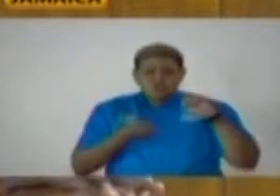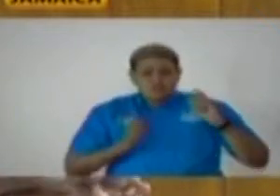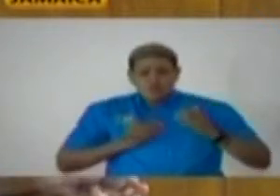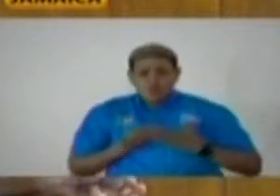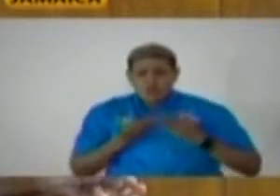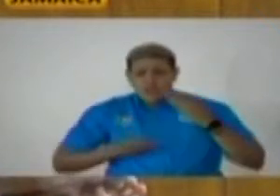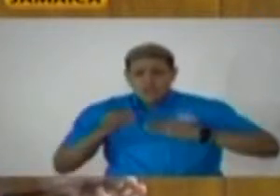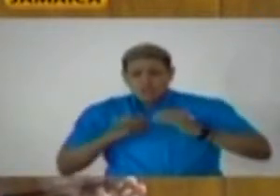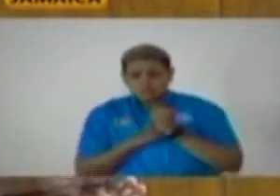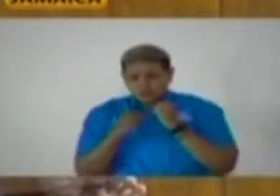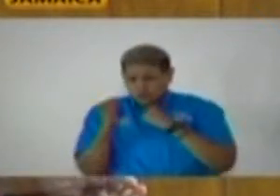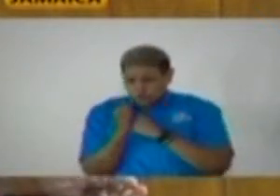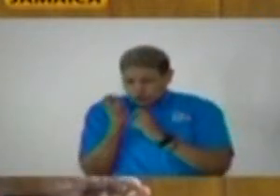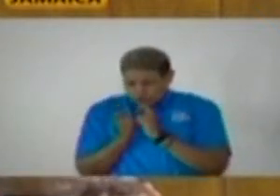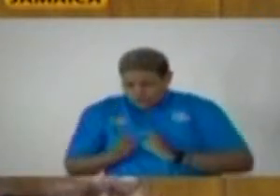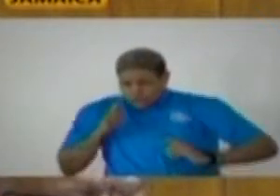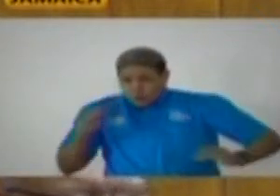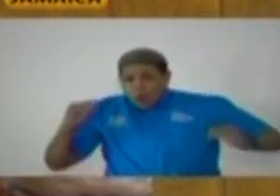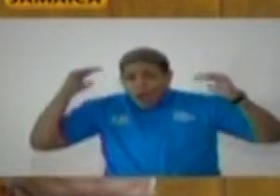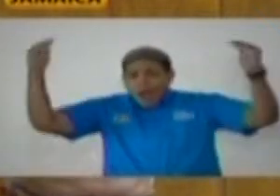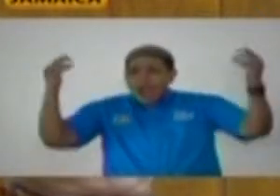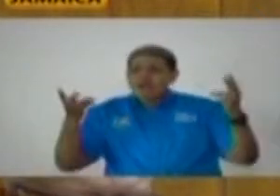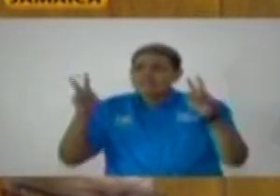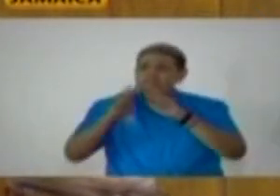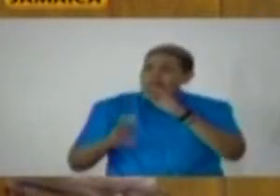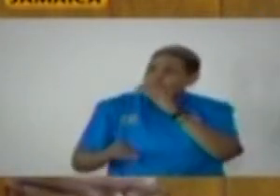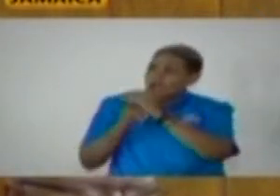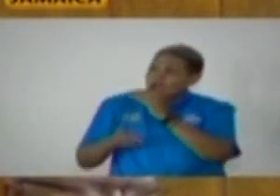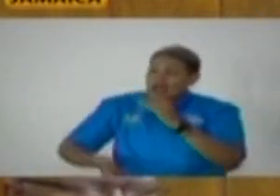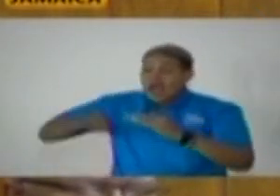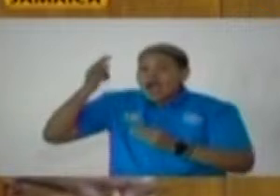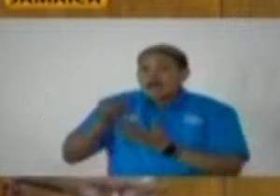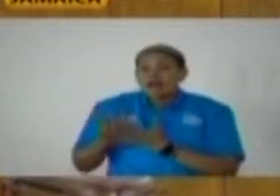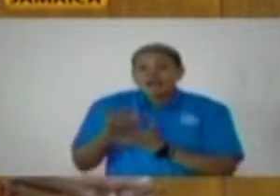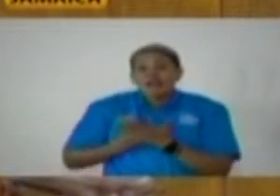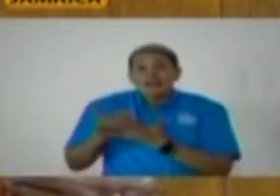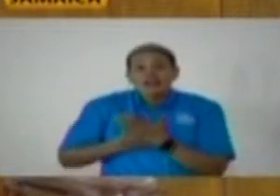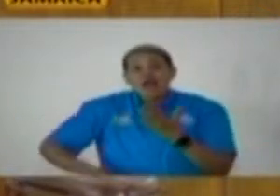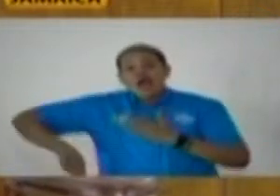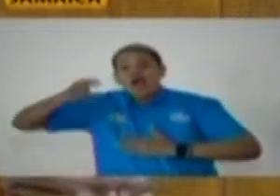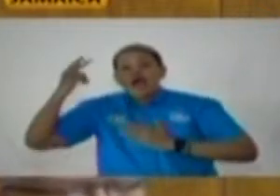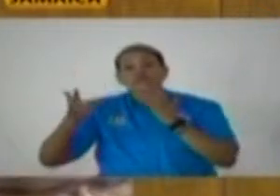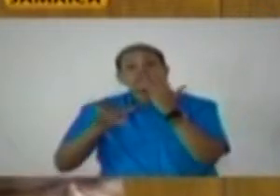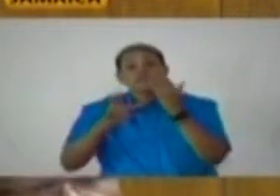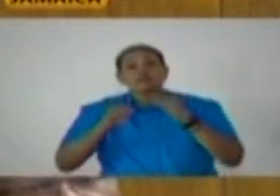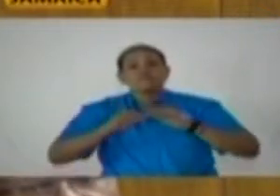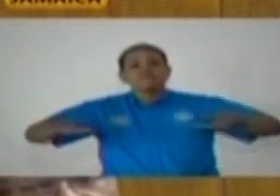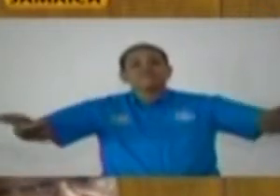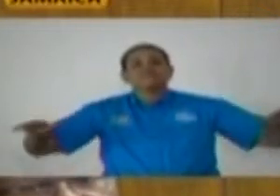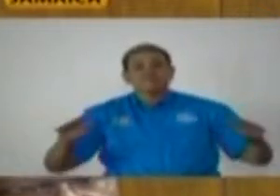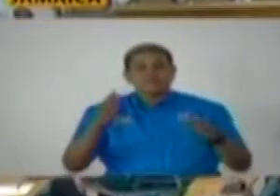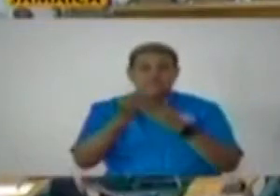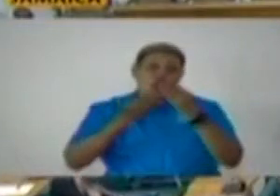economy structurally to a higher value-added, higher income, and a higher tech economy.